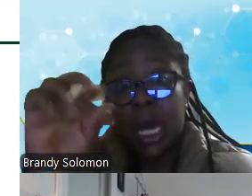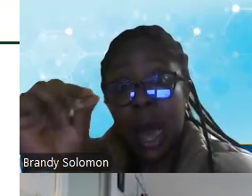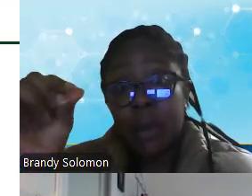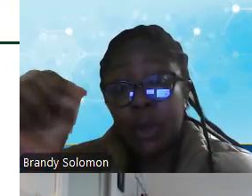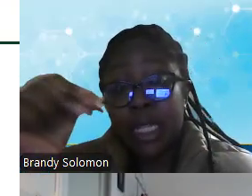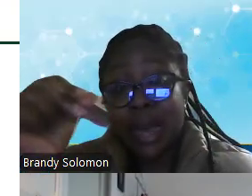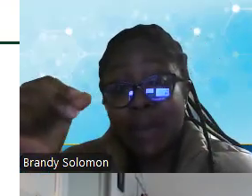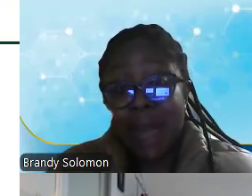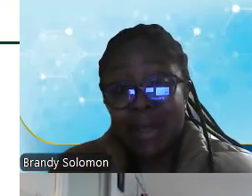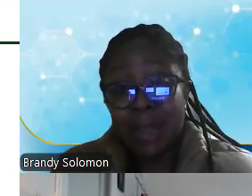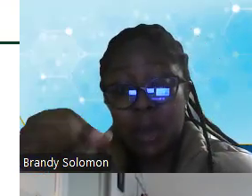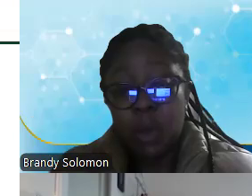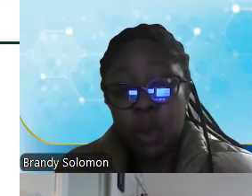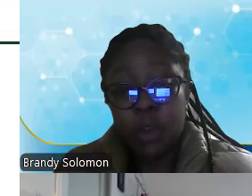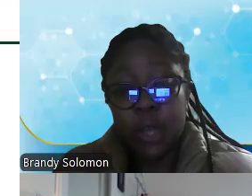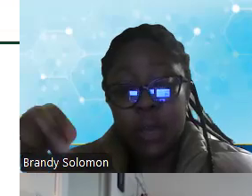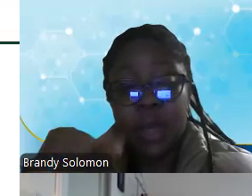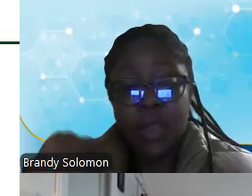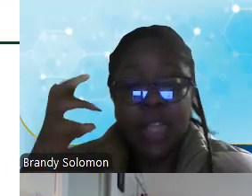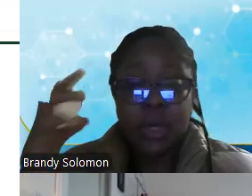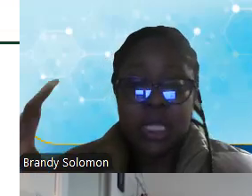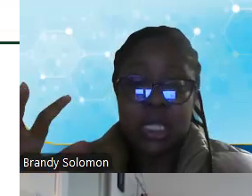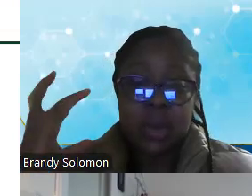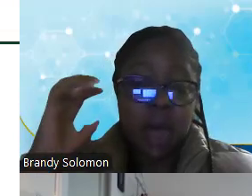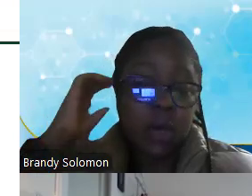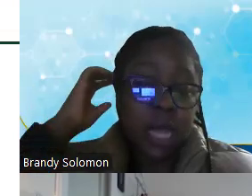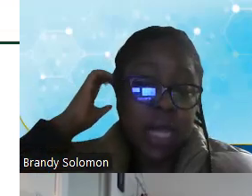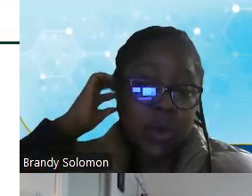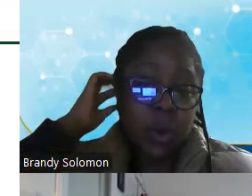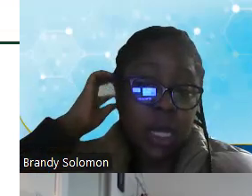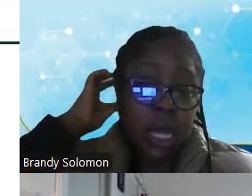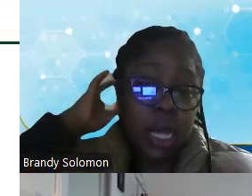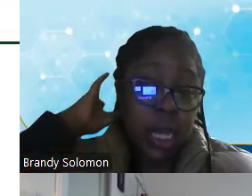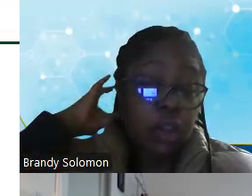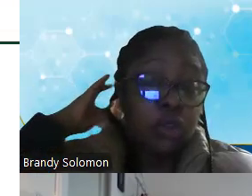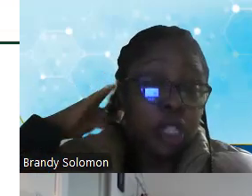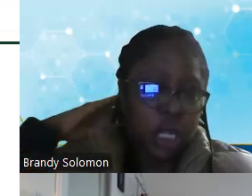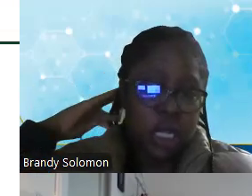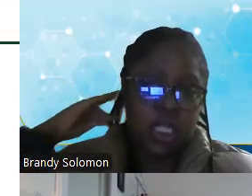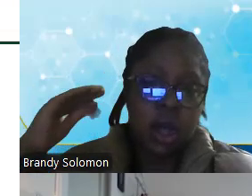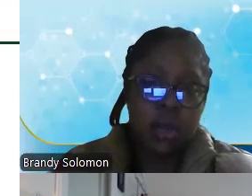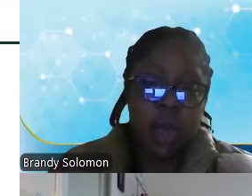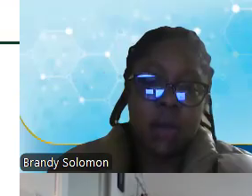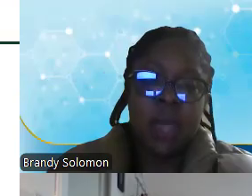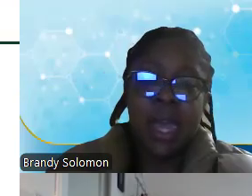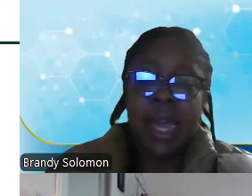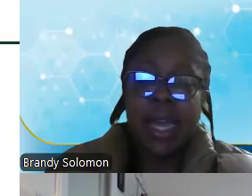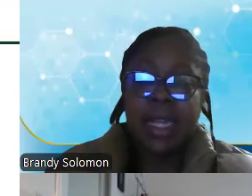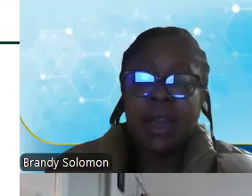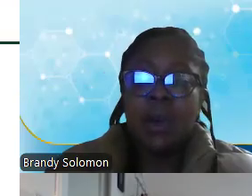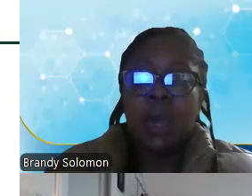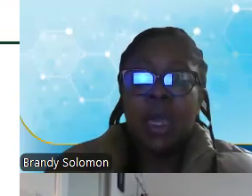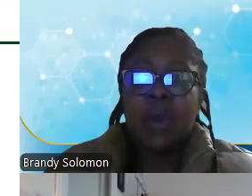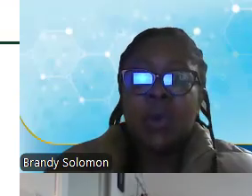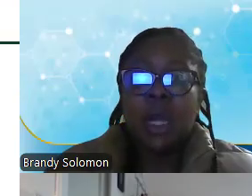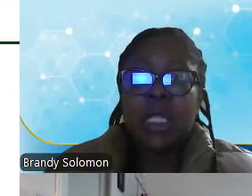employment opportunities that match them and work for them. That's what this is about. That's what inclusion is all about.